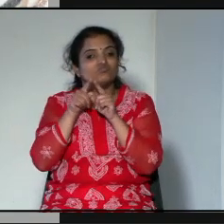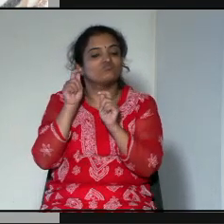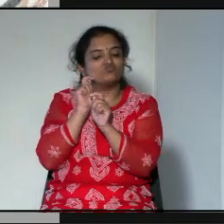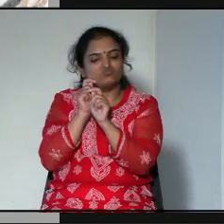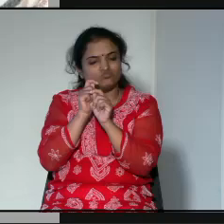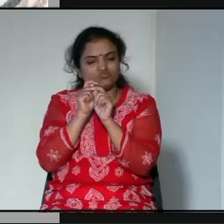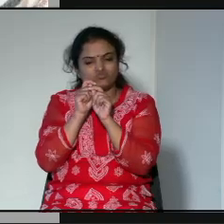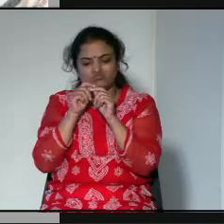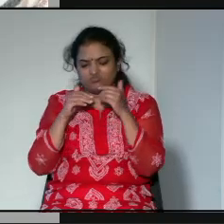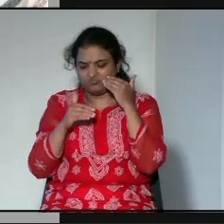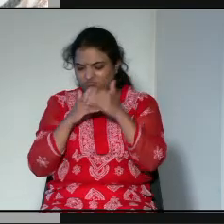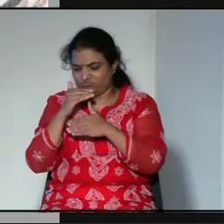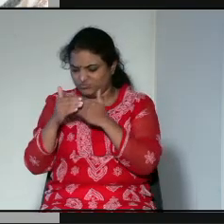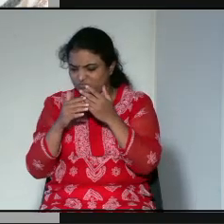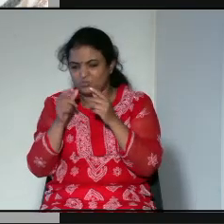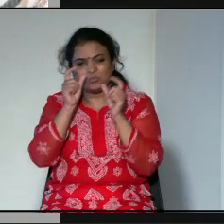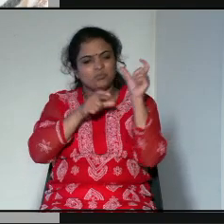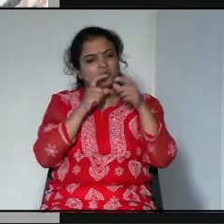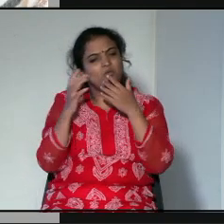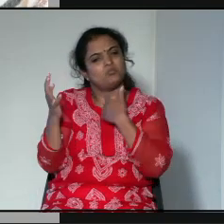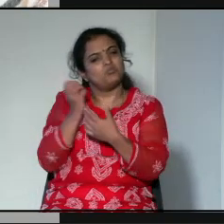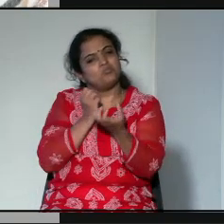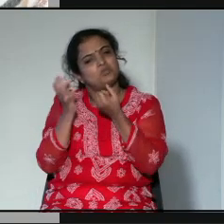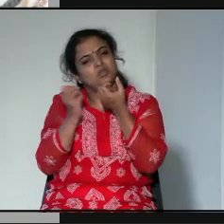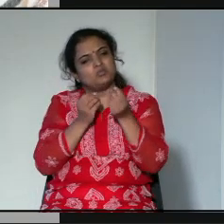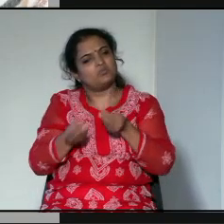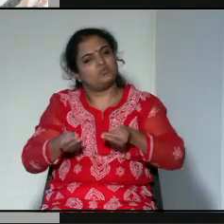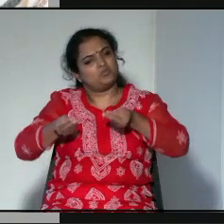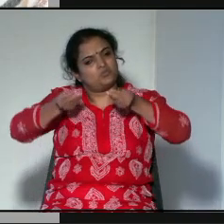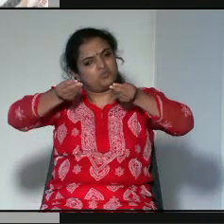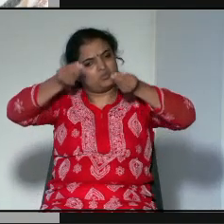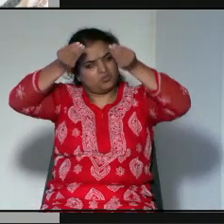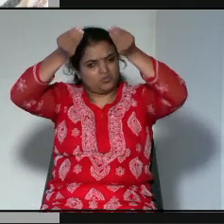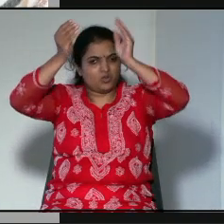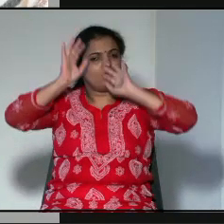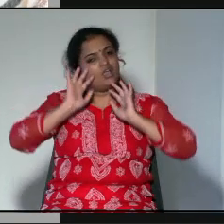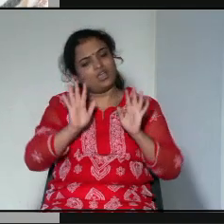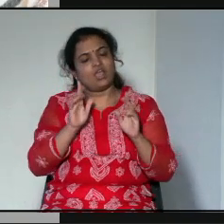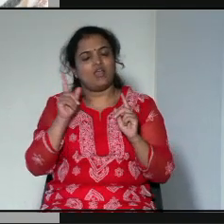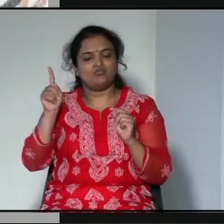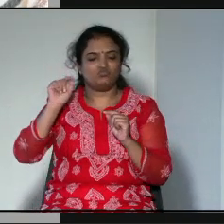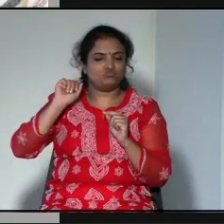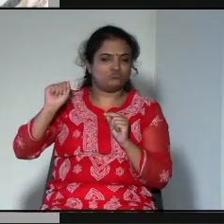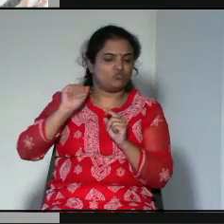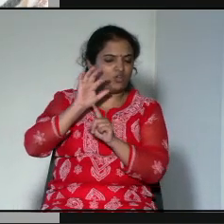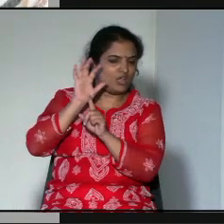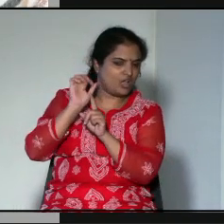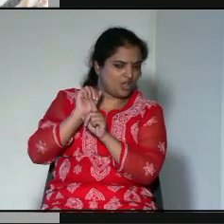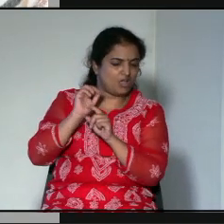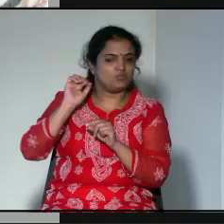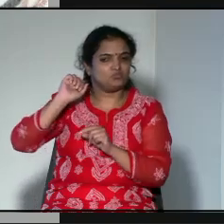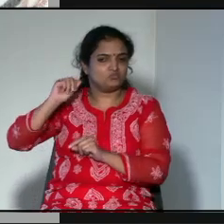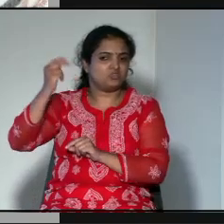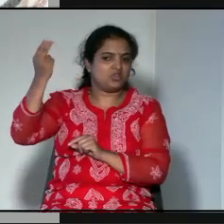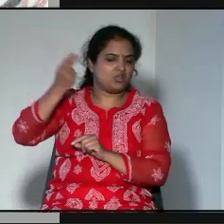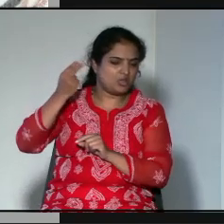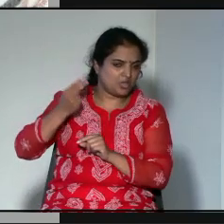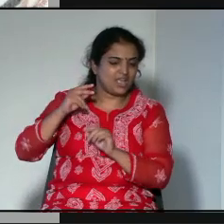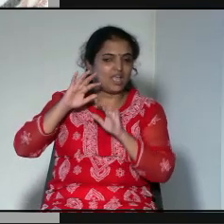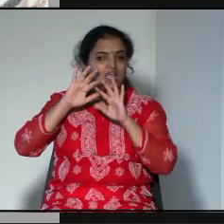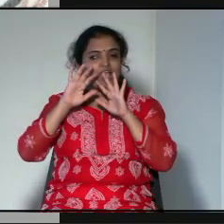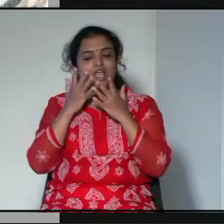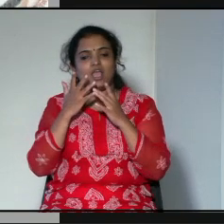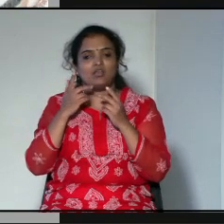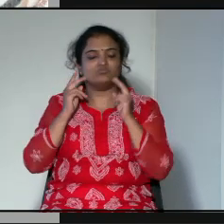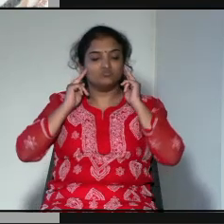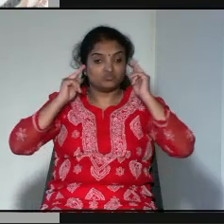steady circuit of buyers and forming around her a circle of art critics, scholars, writers, connoisseurs, and collectors.